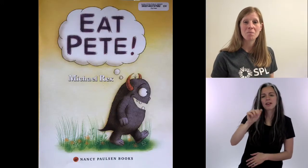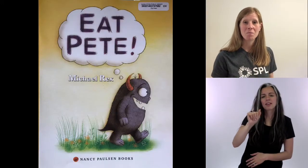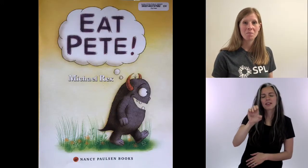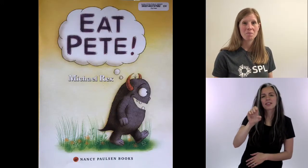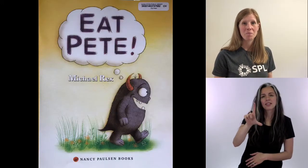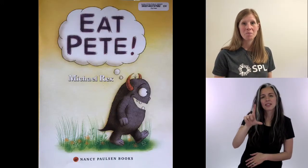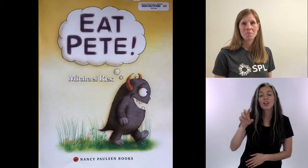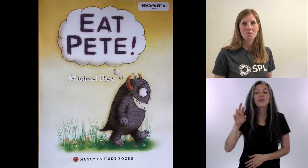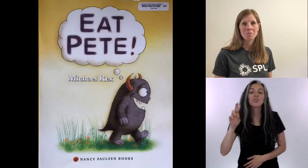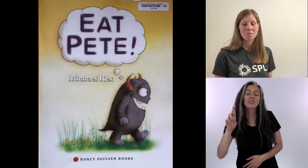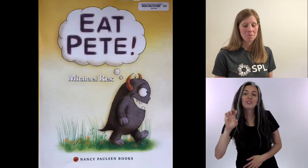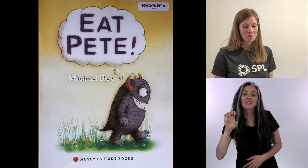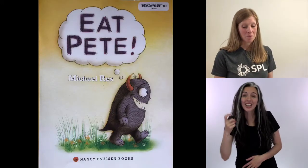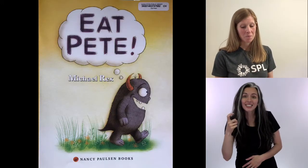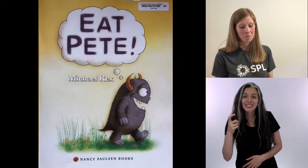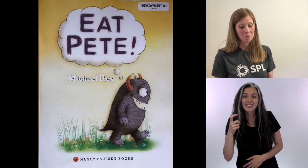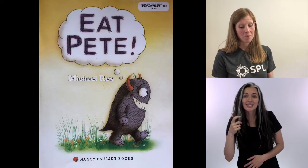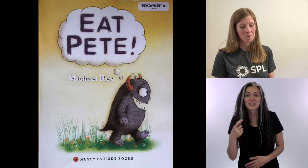happens.